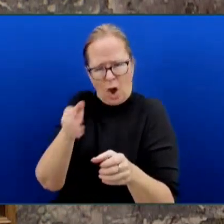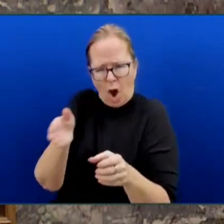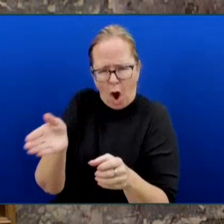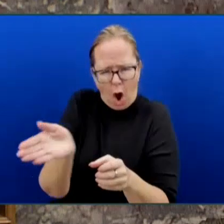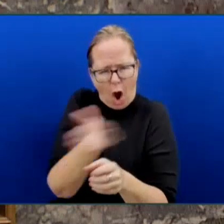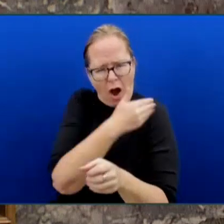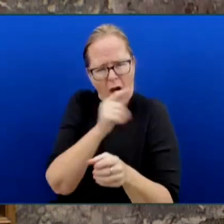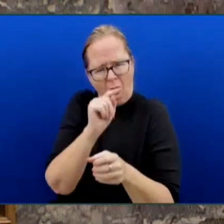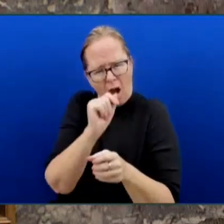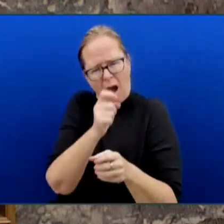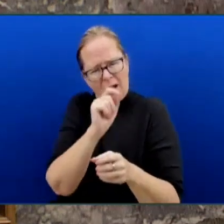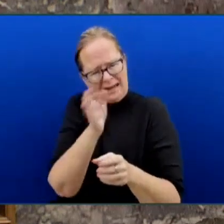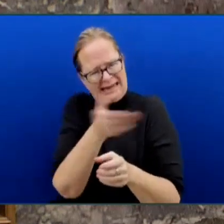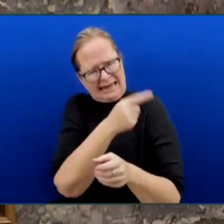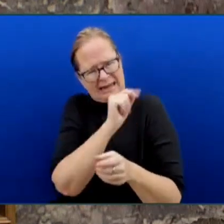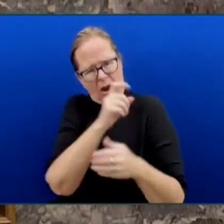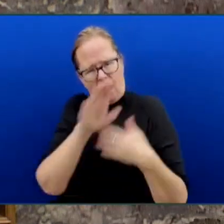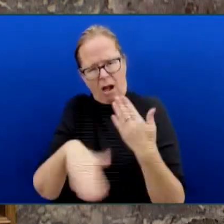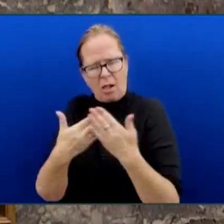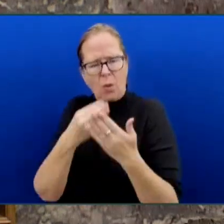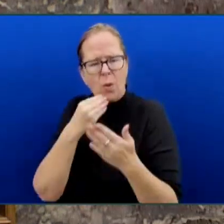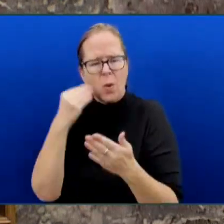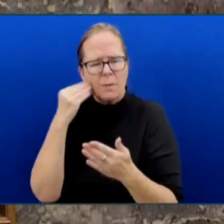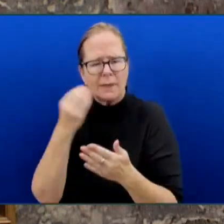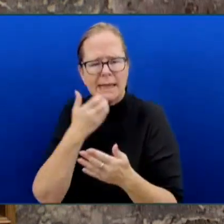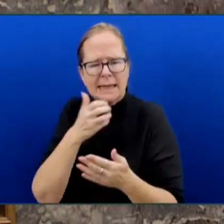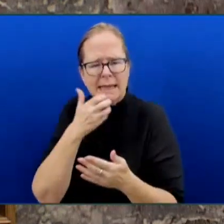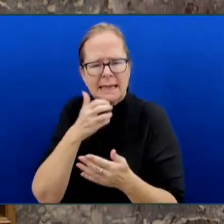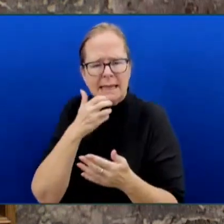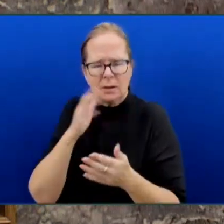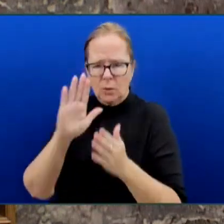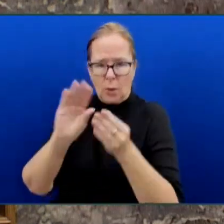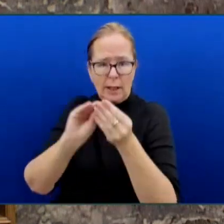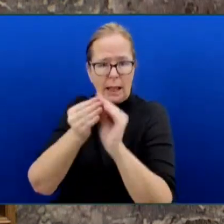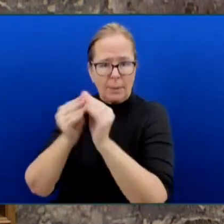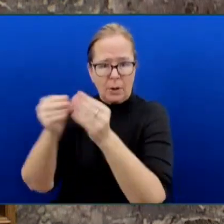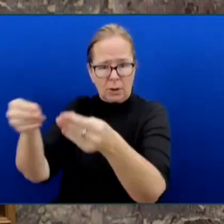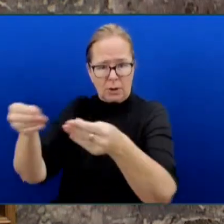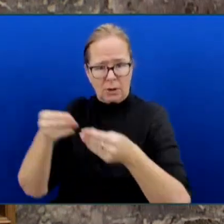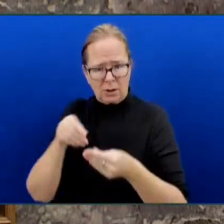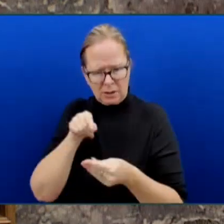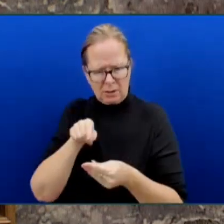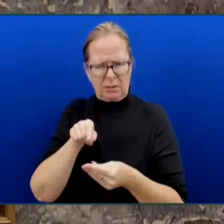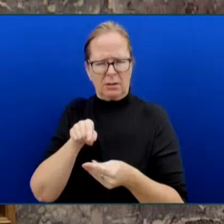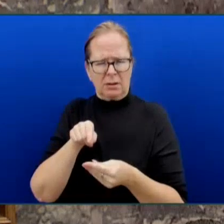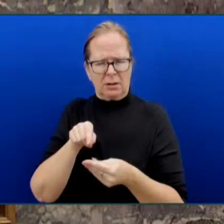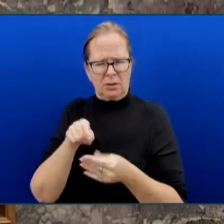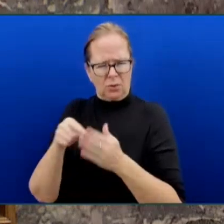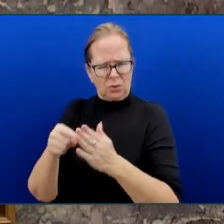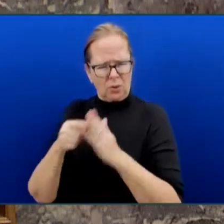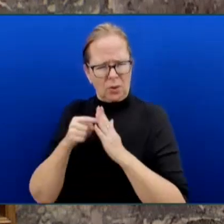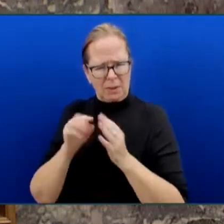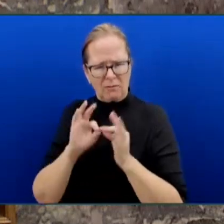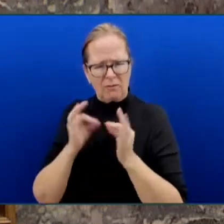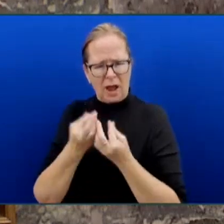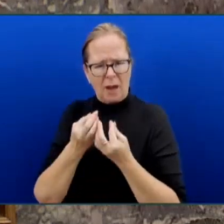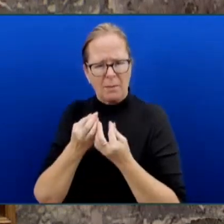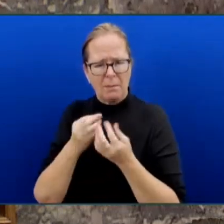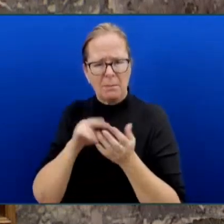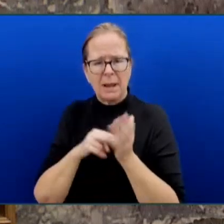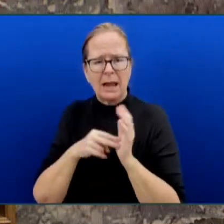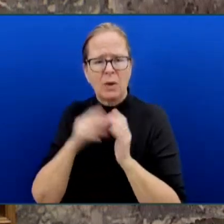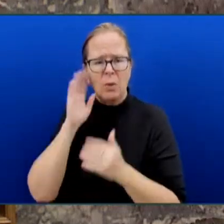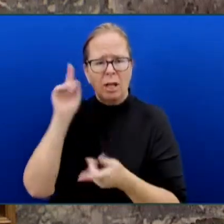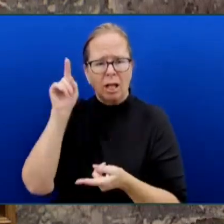own numbers show will reduce family incomes by an average of $11,000 a year, and reducing grocery bills by